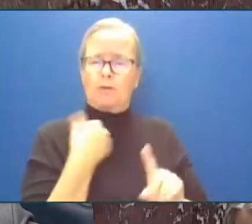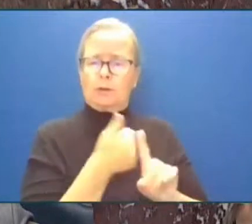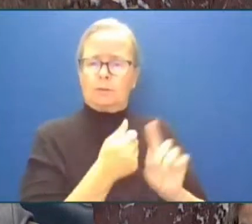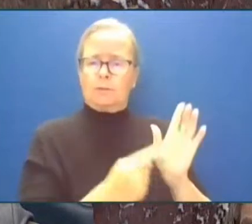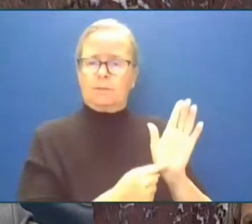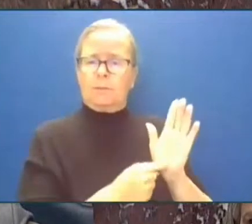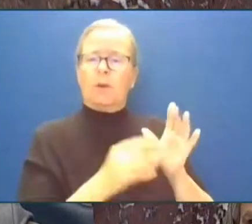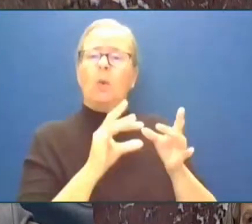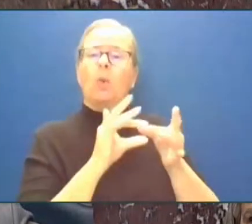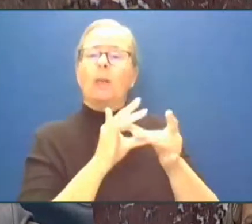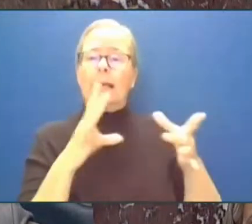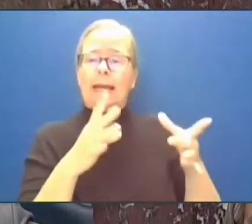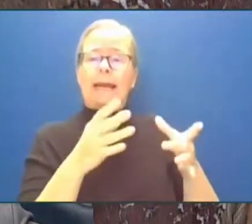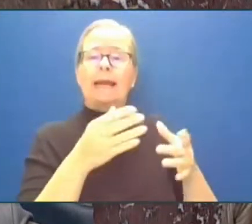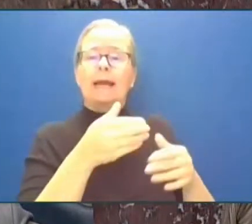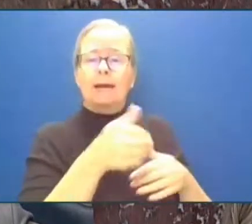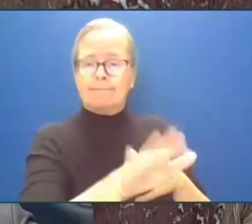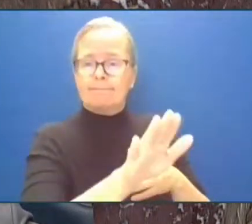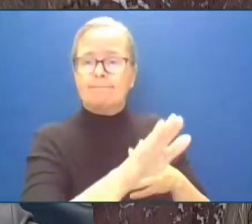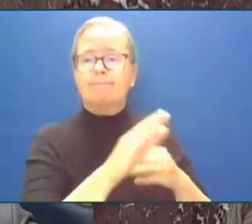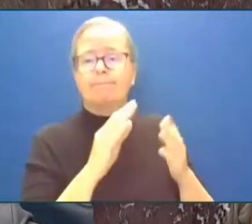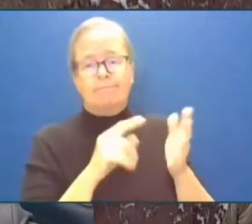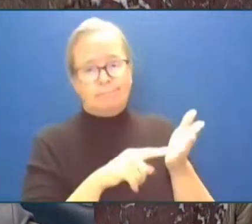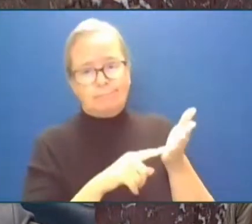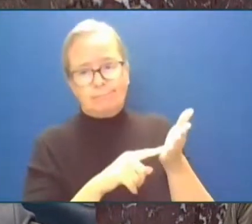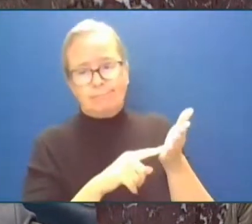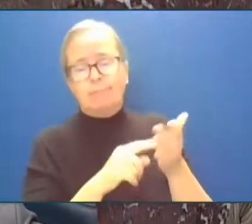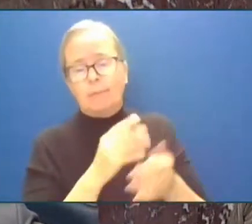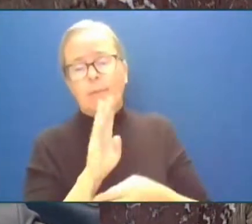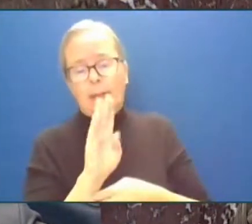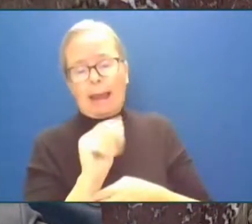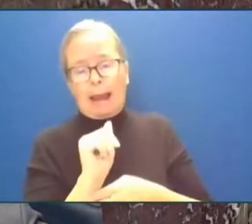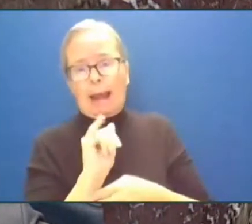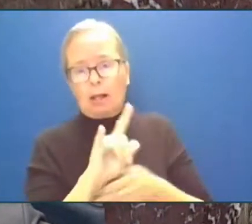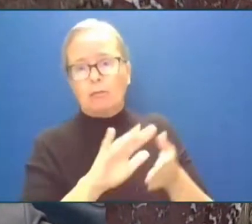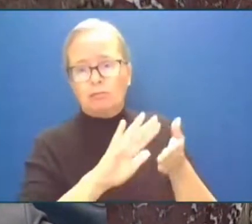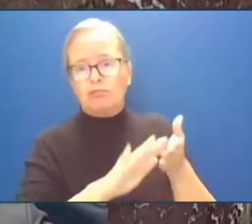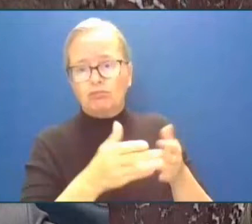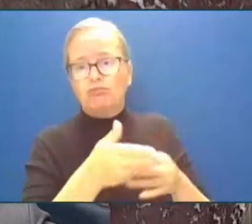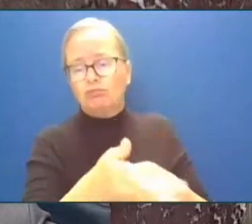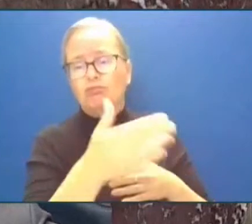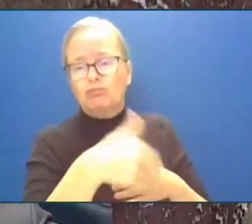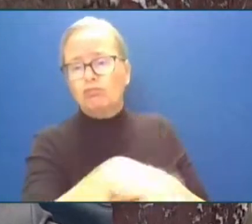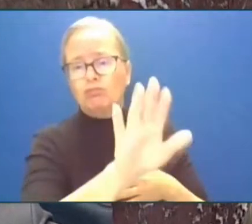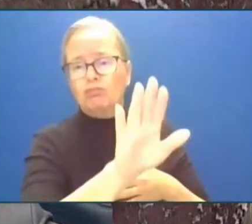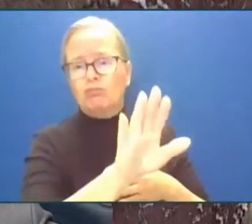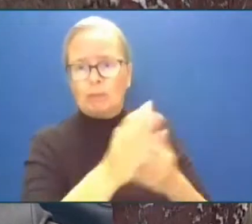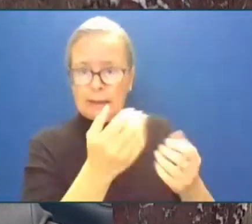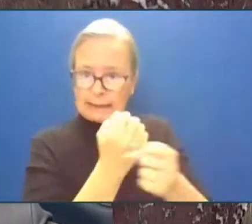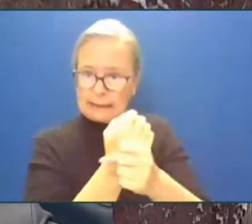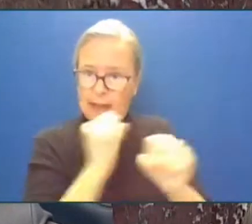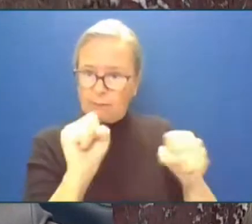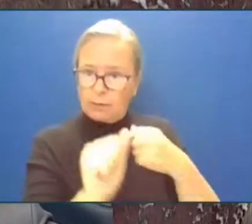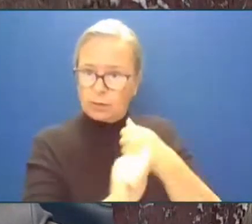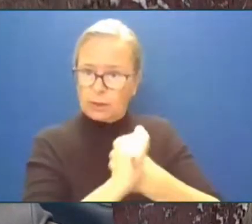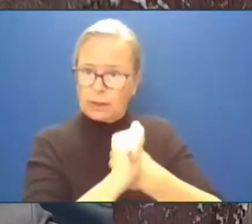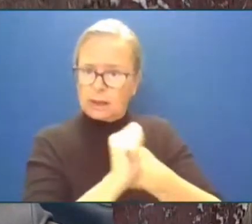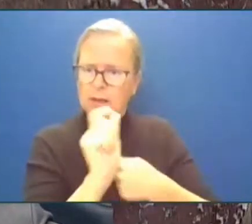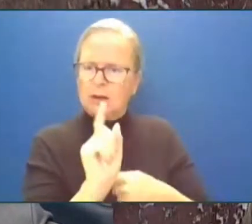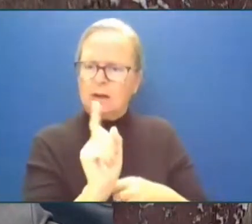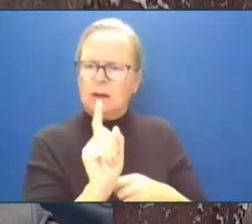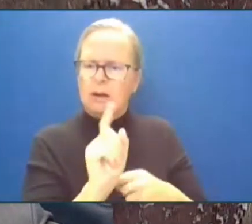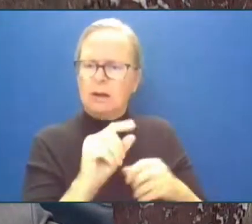definitely pose a significant public safety risk. I am talking about machete attacks, attempted murders.